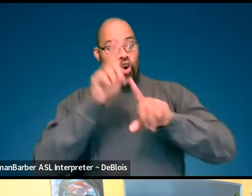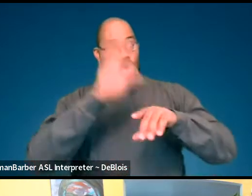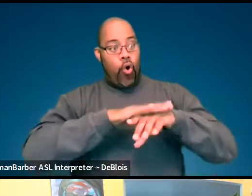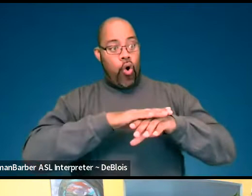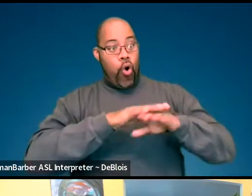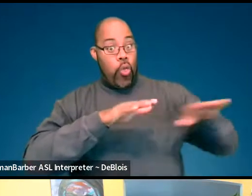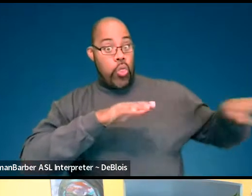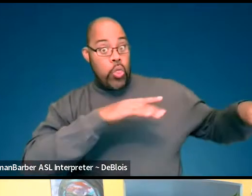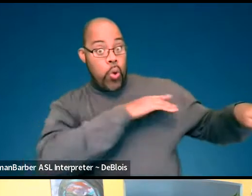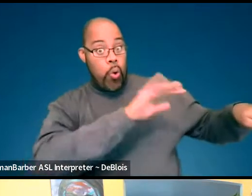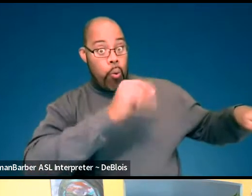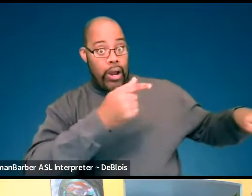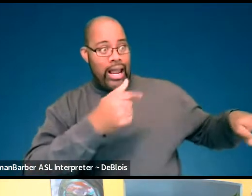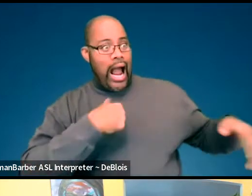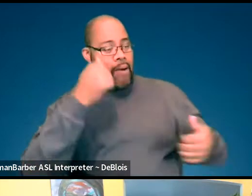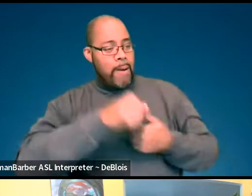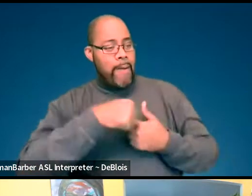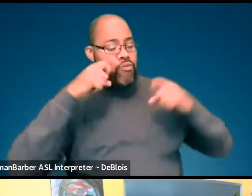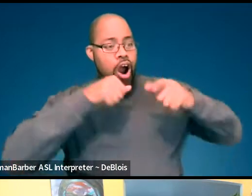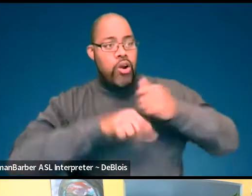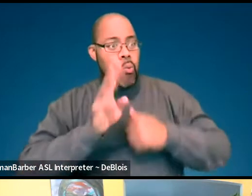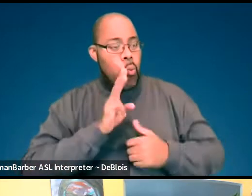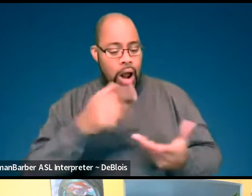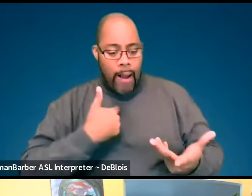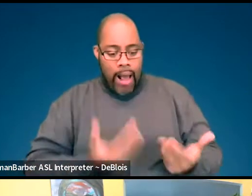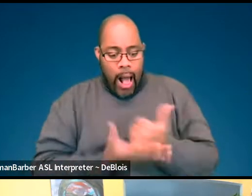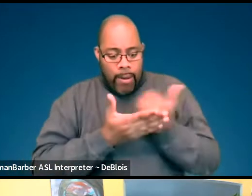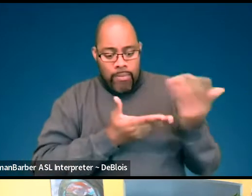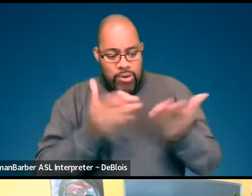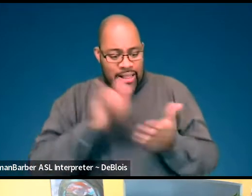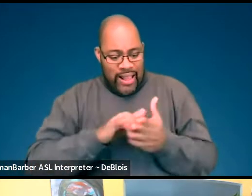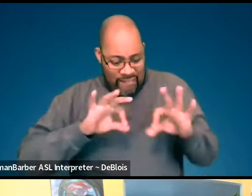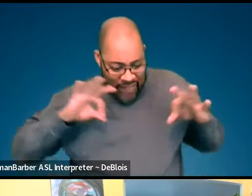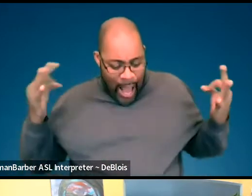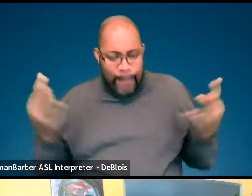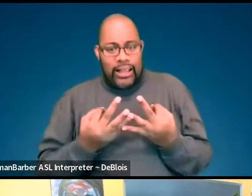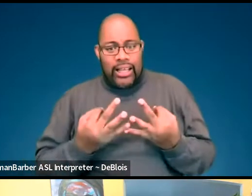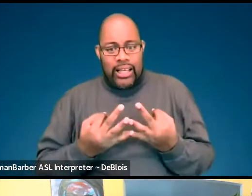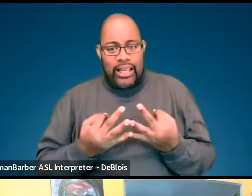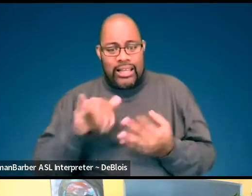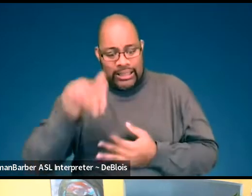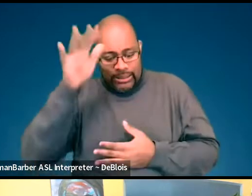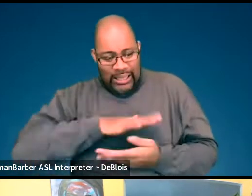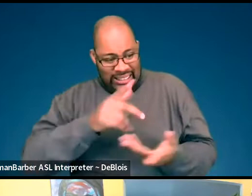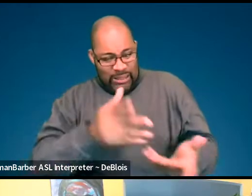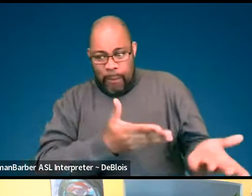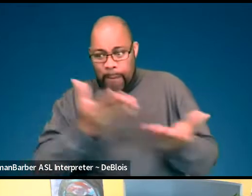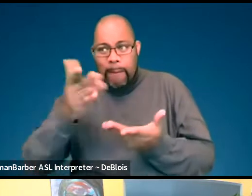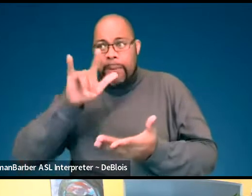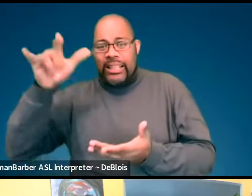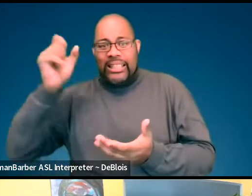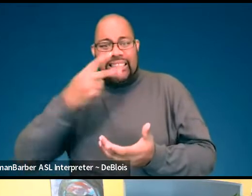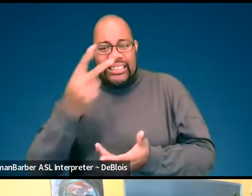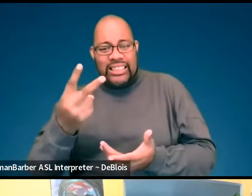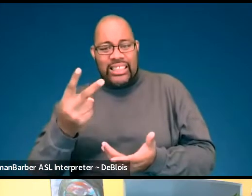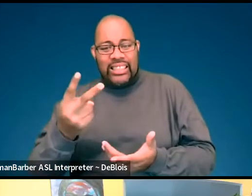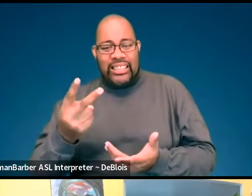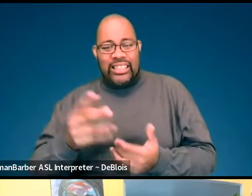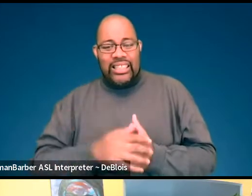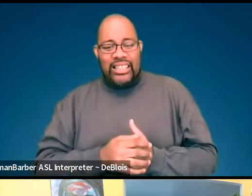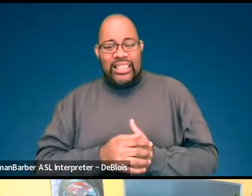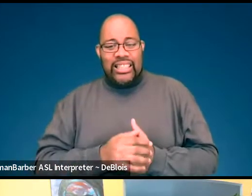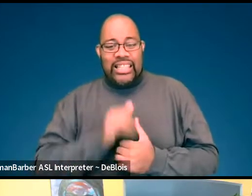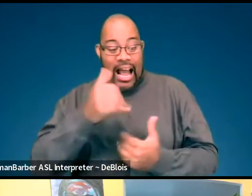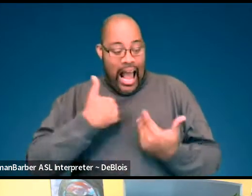I remember literally crying underwater because I'm like, oh my God, I'm helping bring this family, this man's plane so they can see this. They're not going to actually have